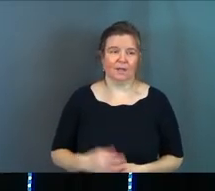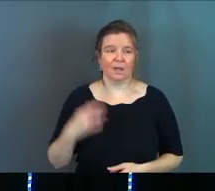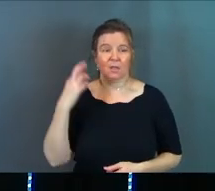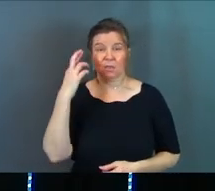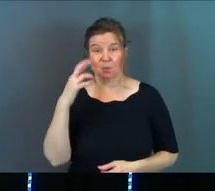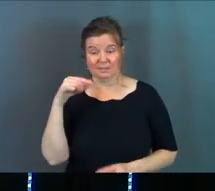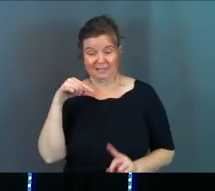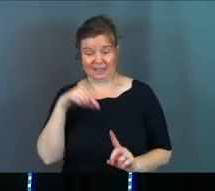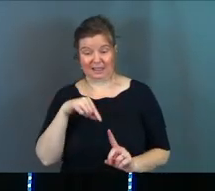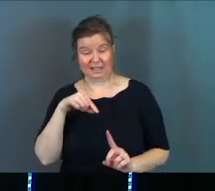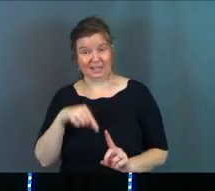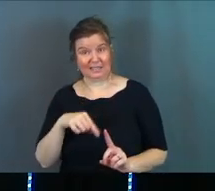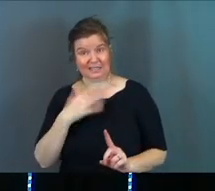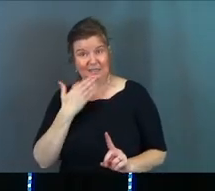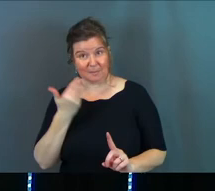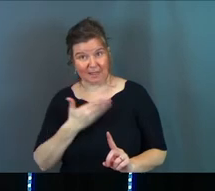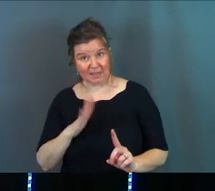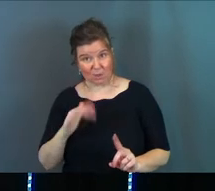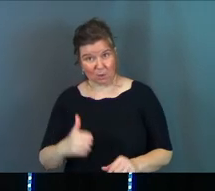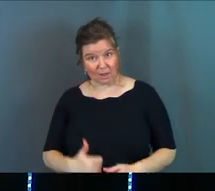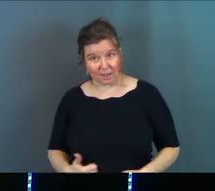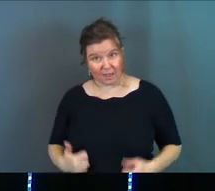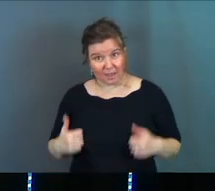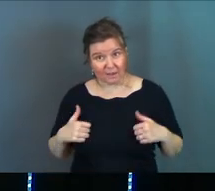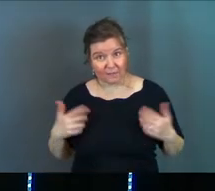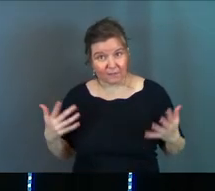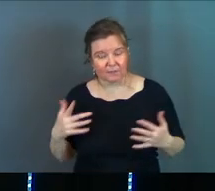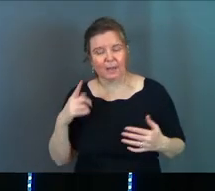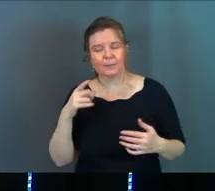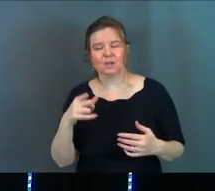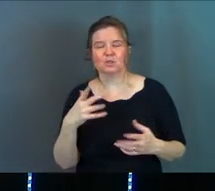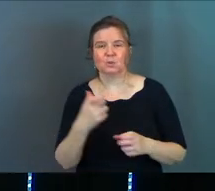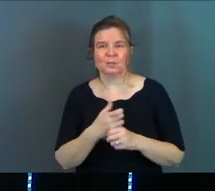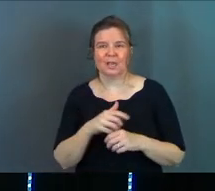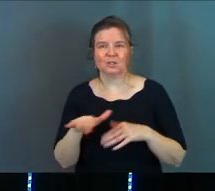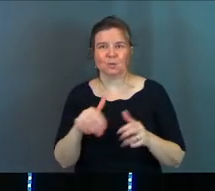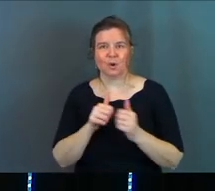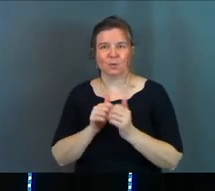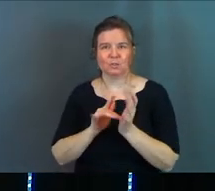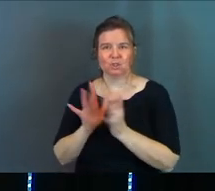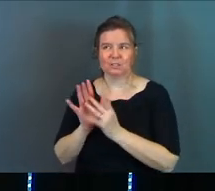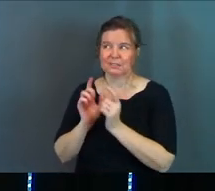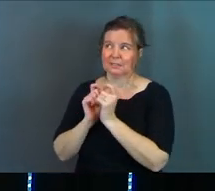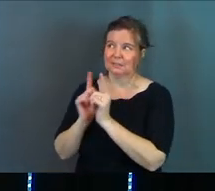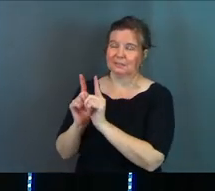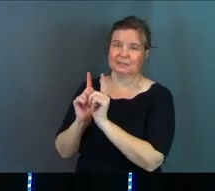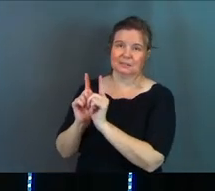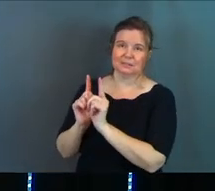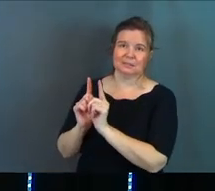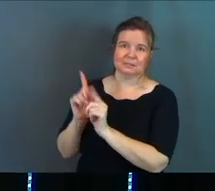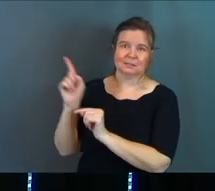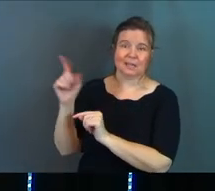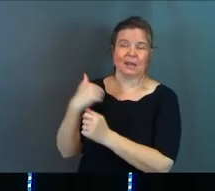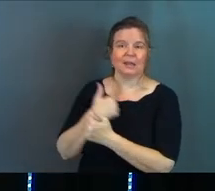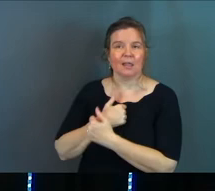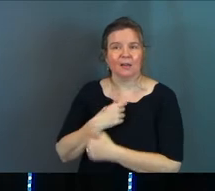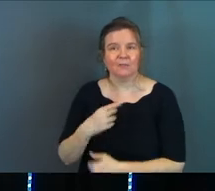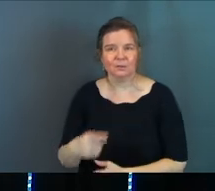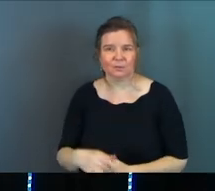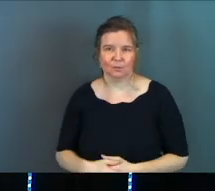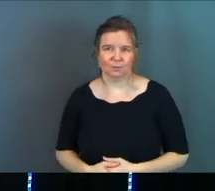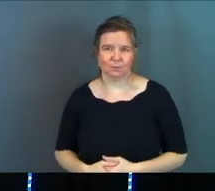the reason this is the best thing in your life is because you get to walk with Jesus and he loves